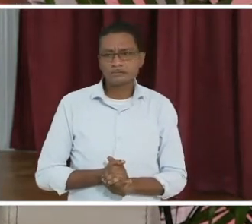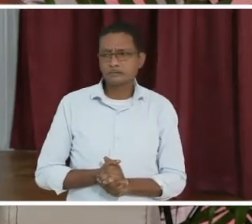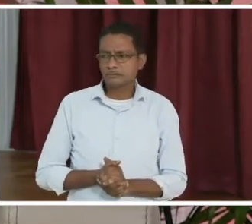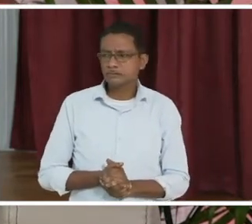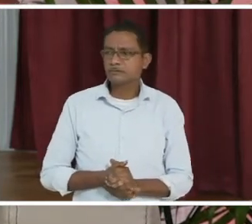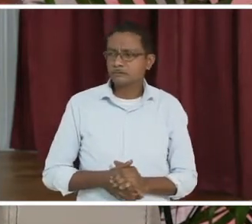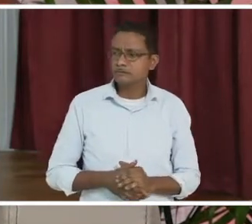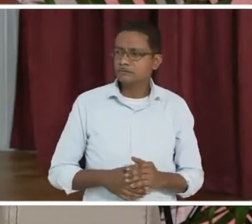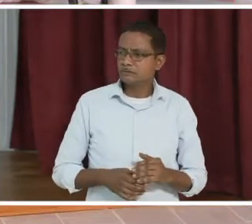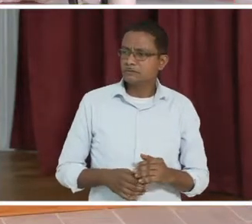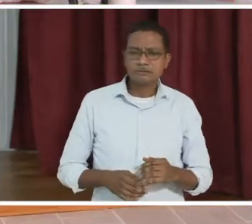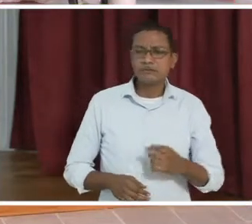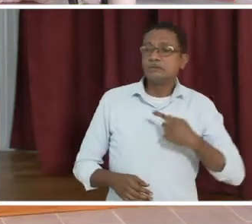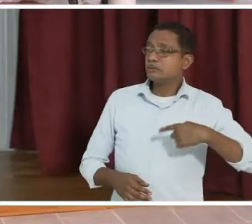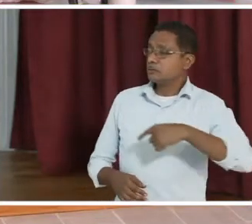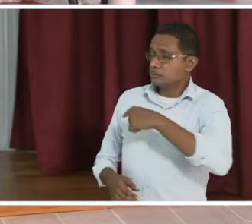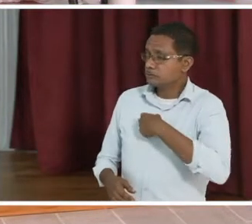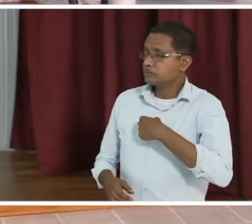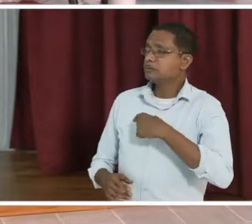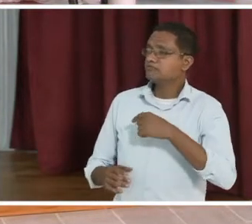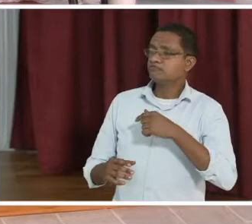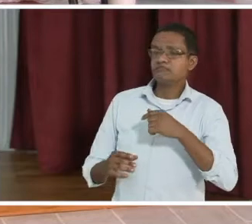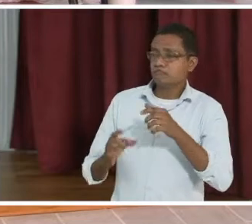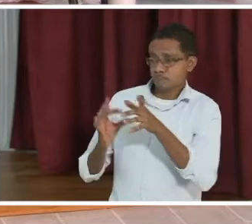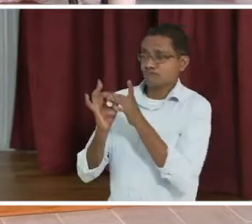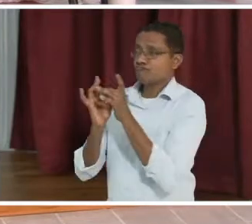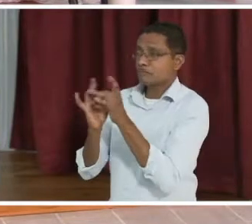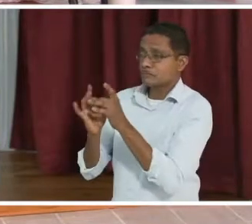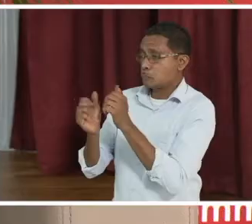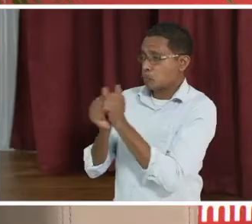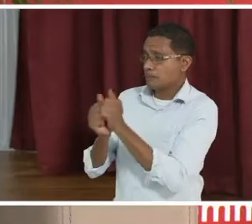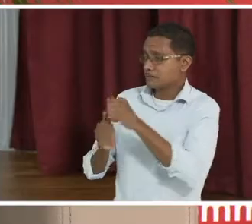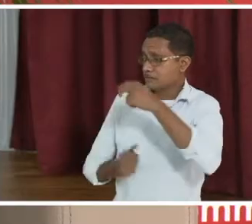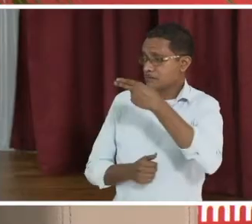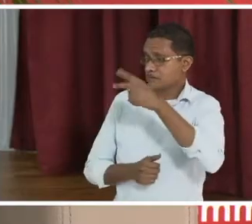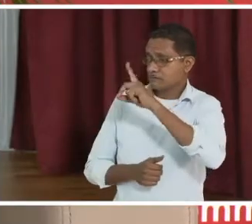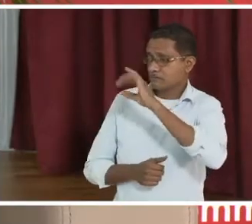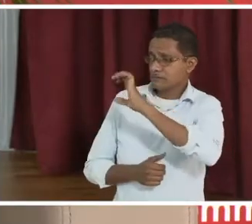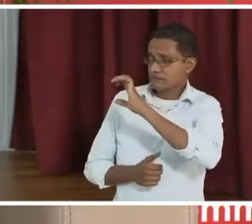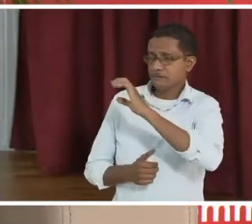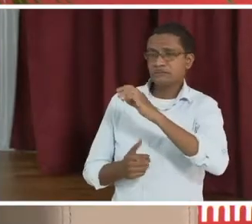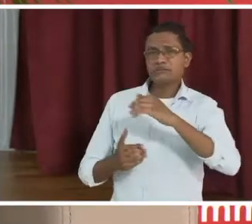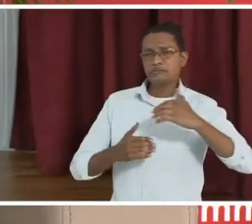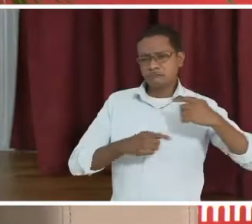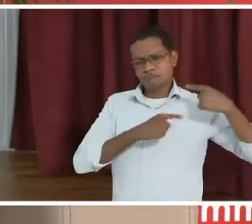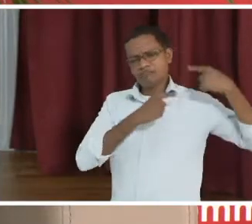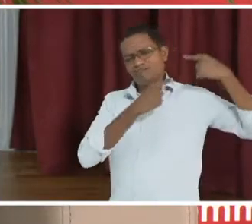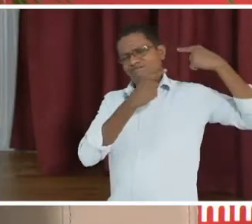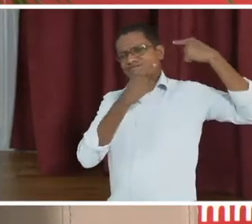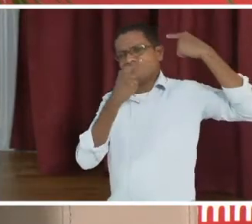is correct. So our relationship with HGC would have been over a number of years, of